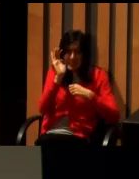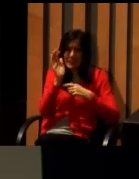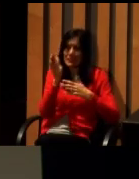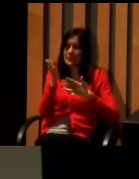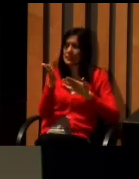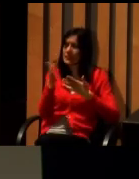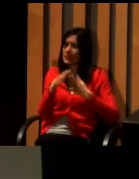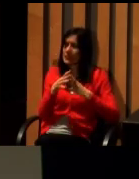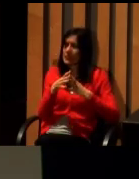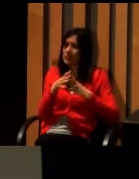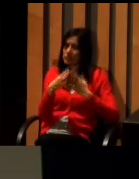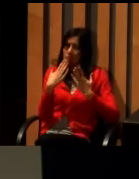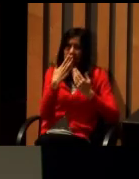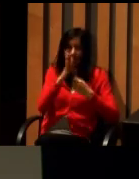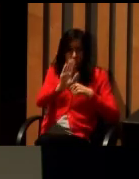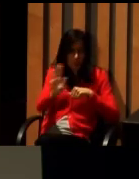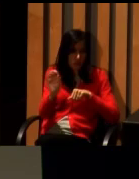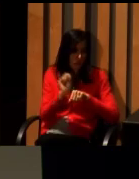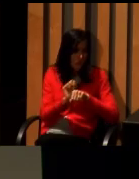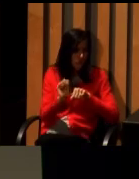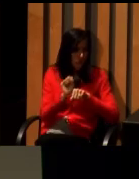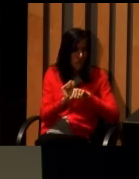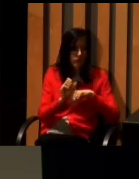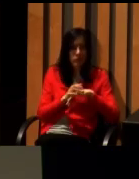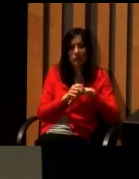and for your efforts in this manner.